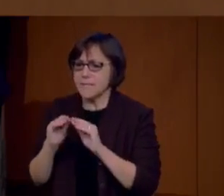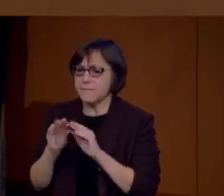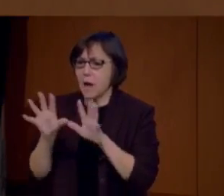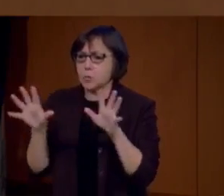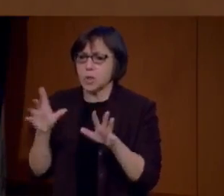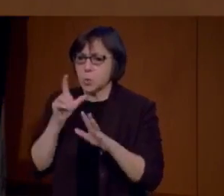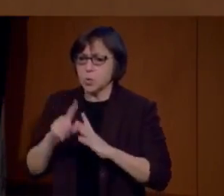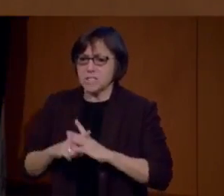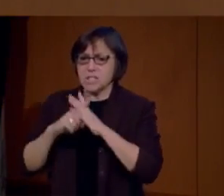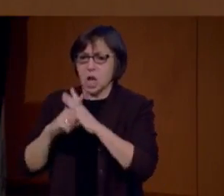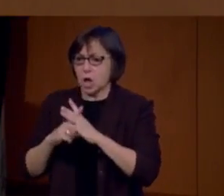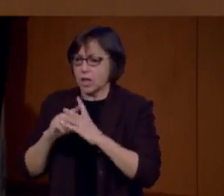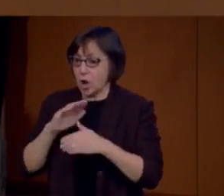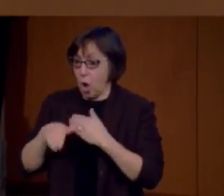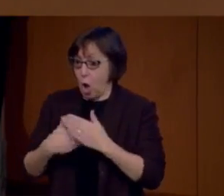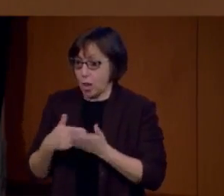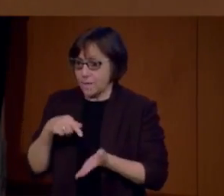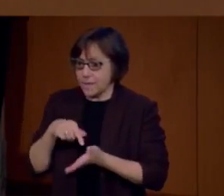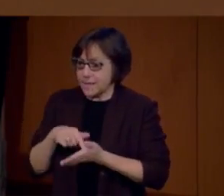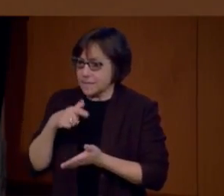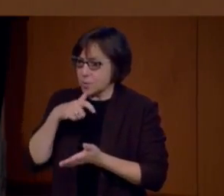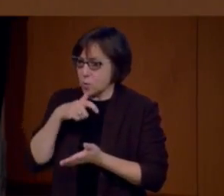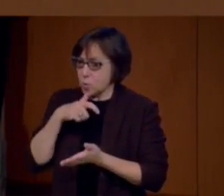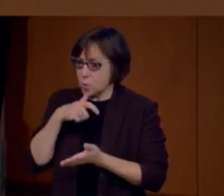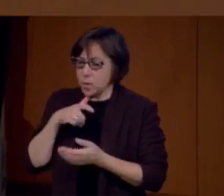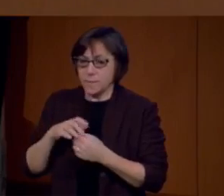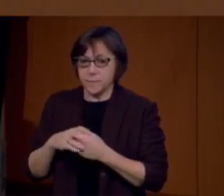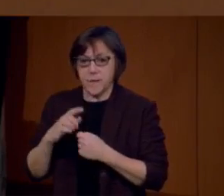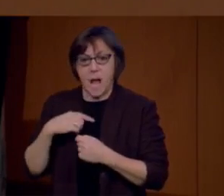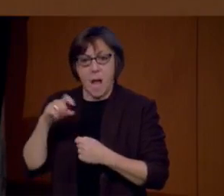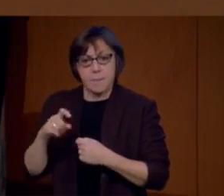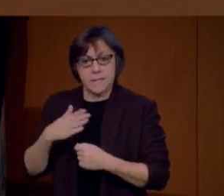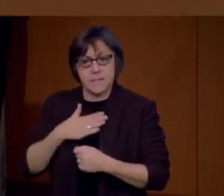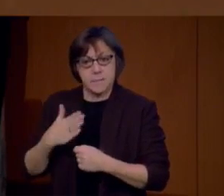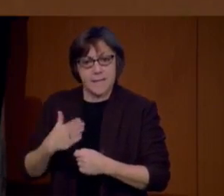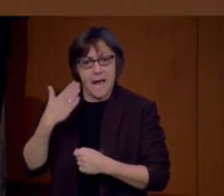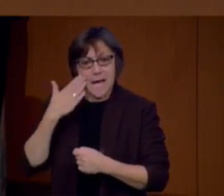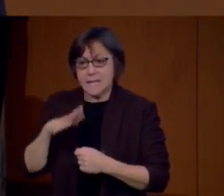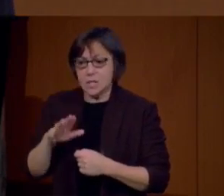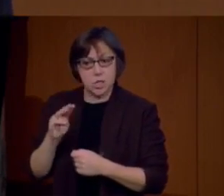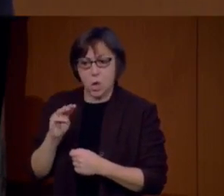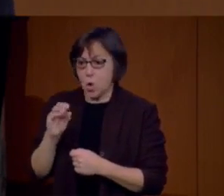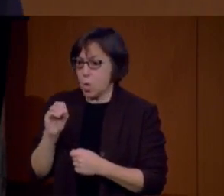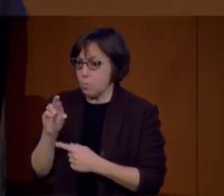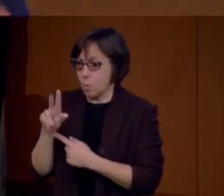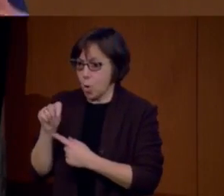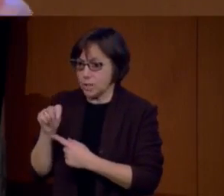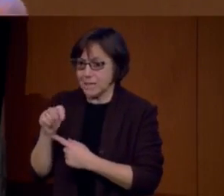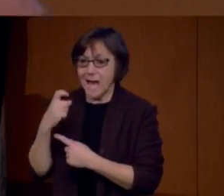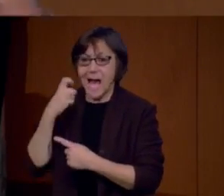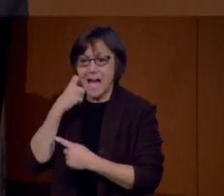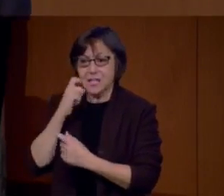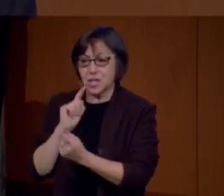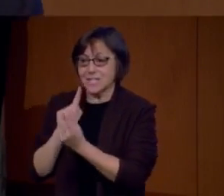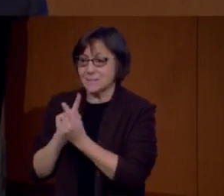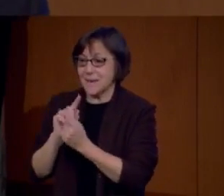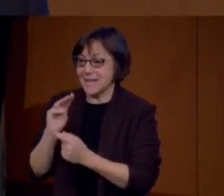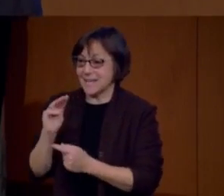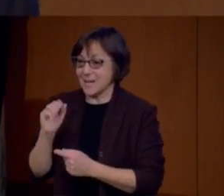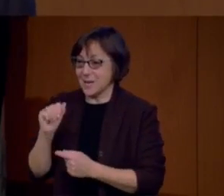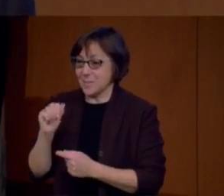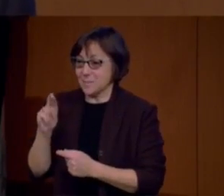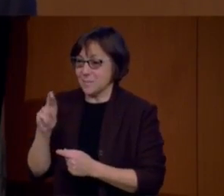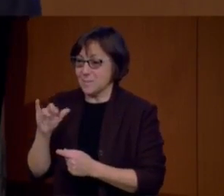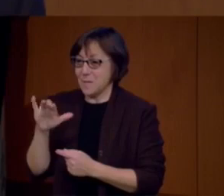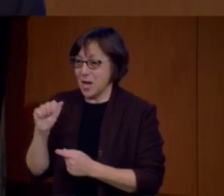this, who starts all this. I must admit, I did not know Mort, and I just met Marcia tonight.